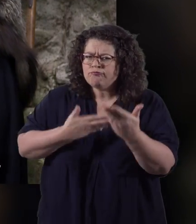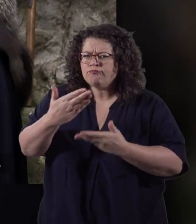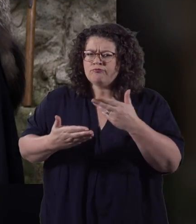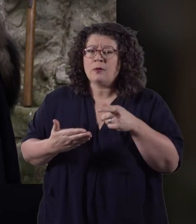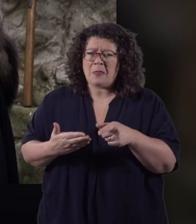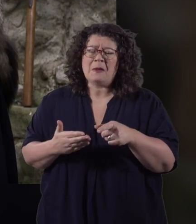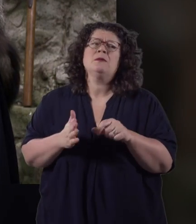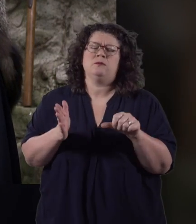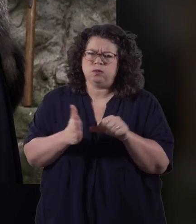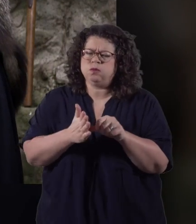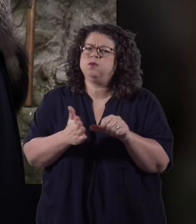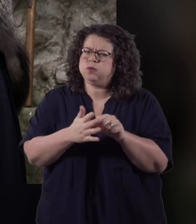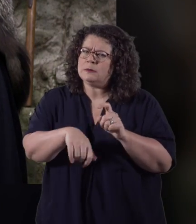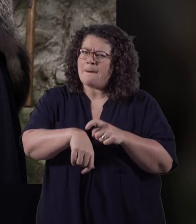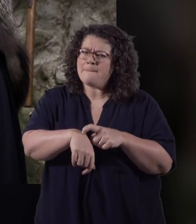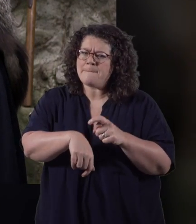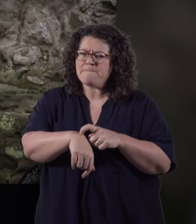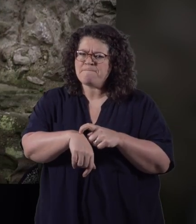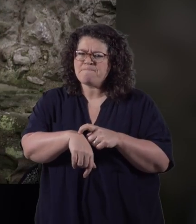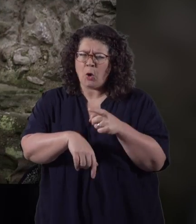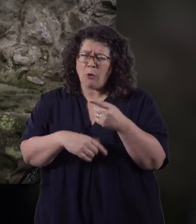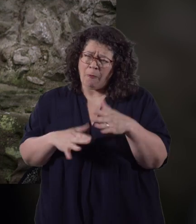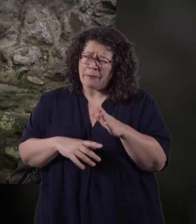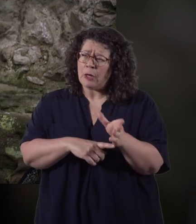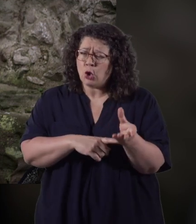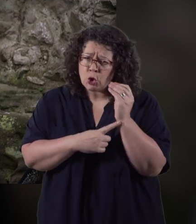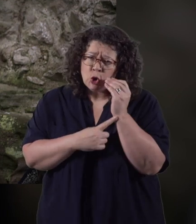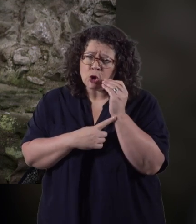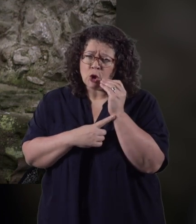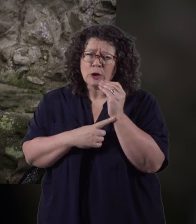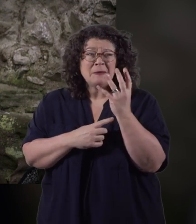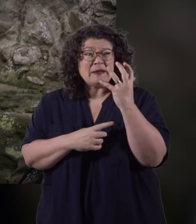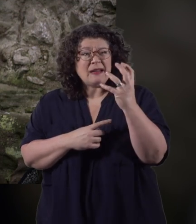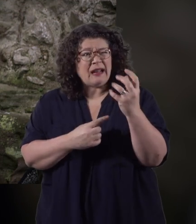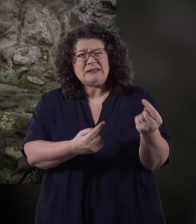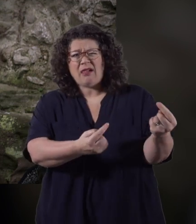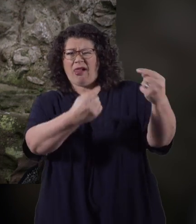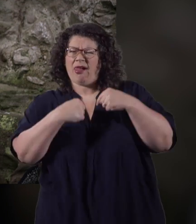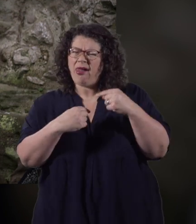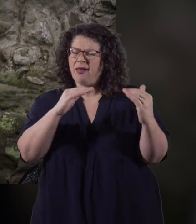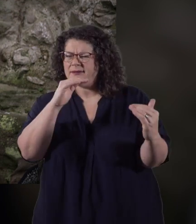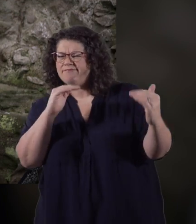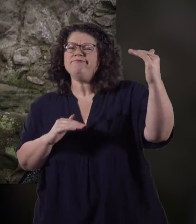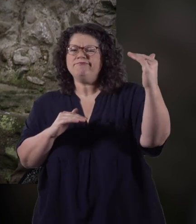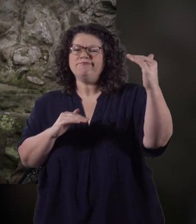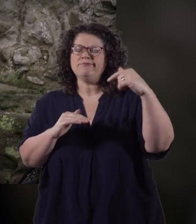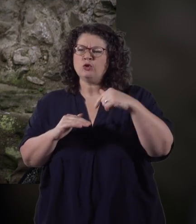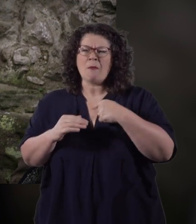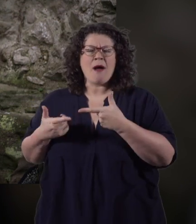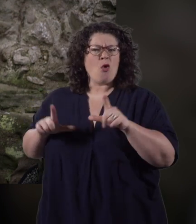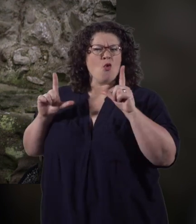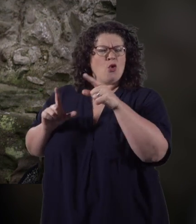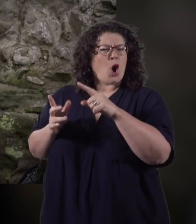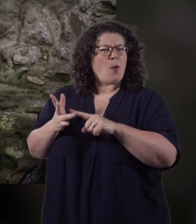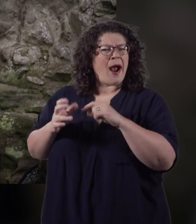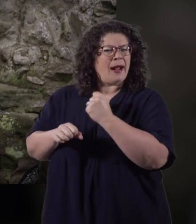tell you that this is a great time of trouble. You will have no doubt heard of the king's injustice done to my lord Owain